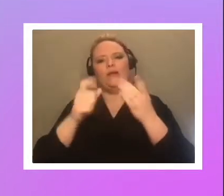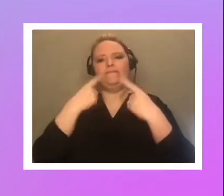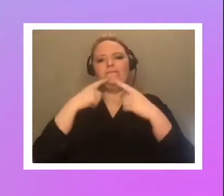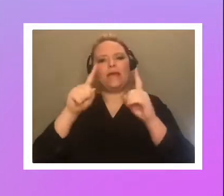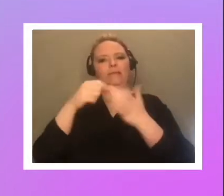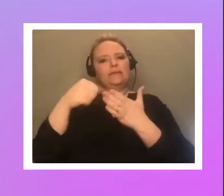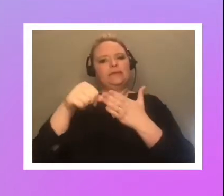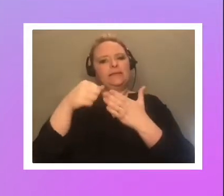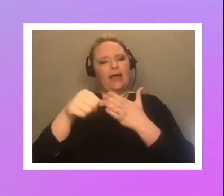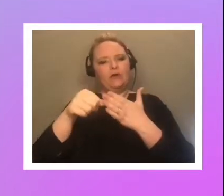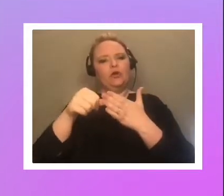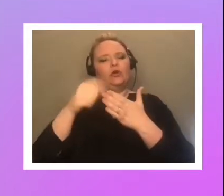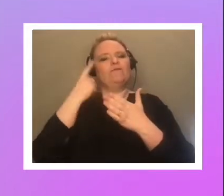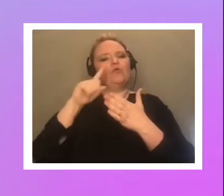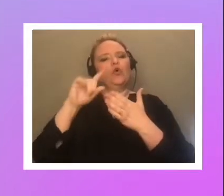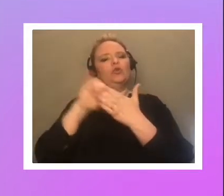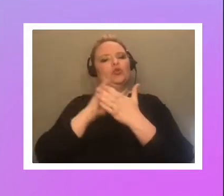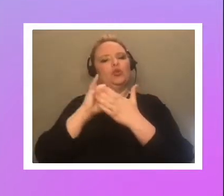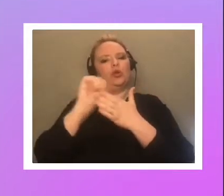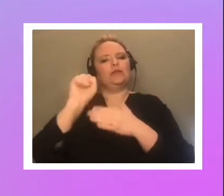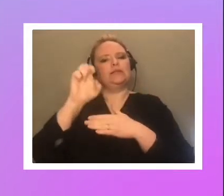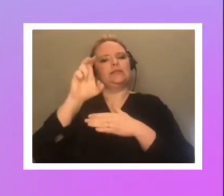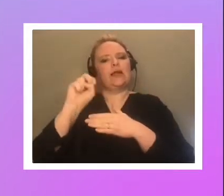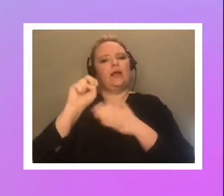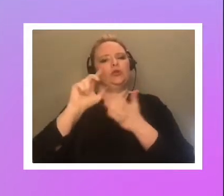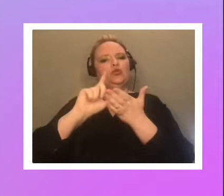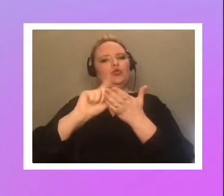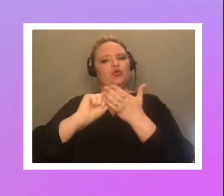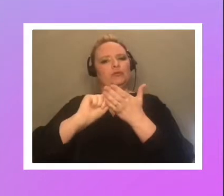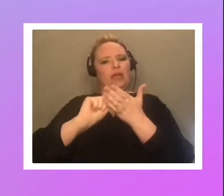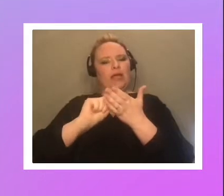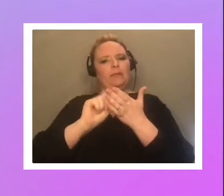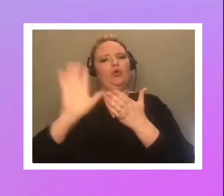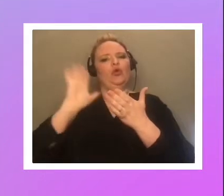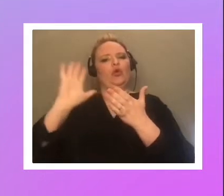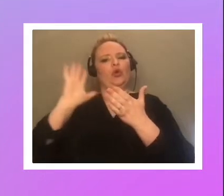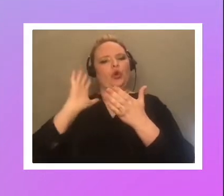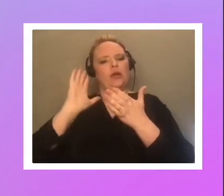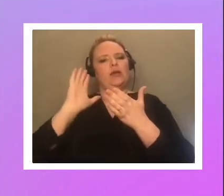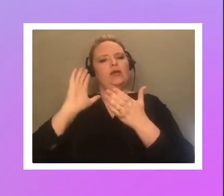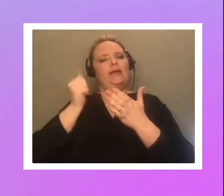letter to the New York Sun newspaper back in